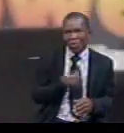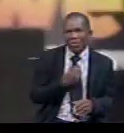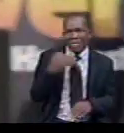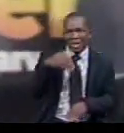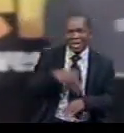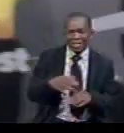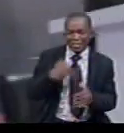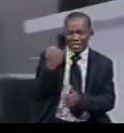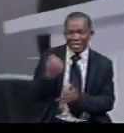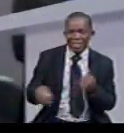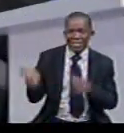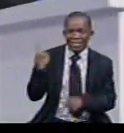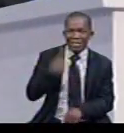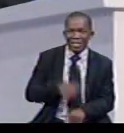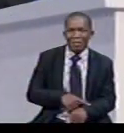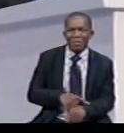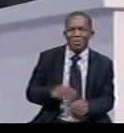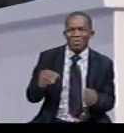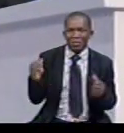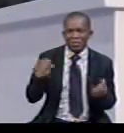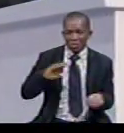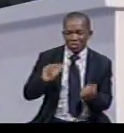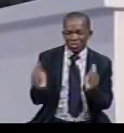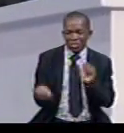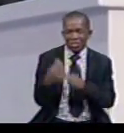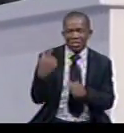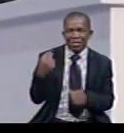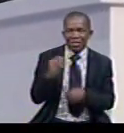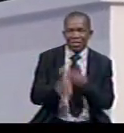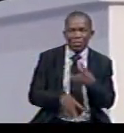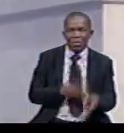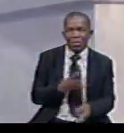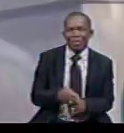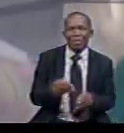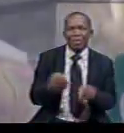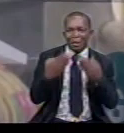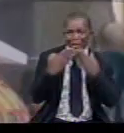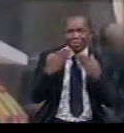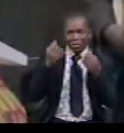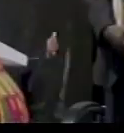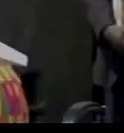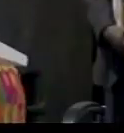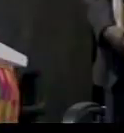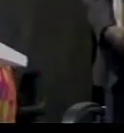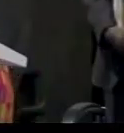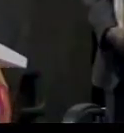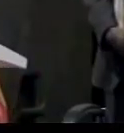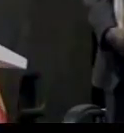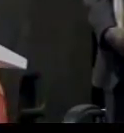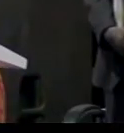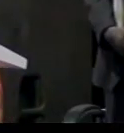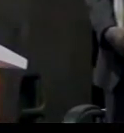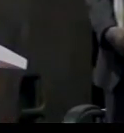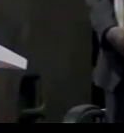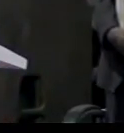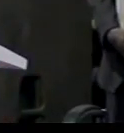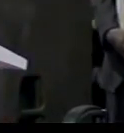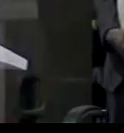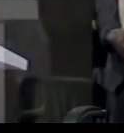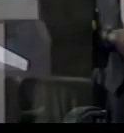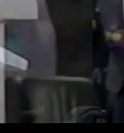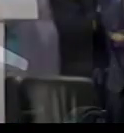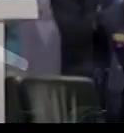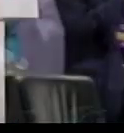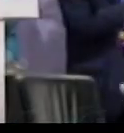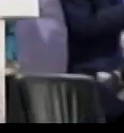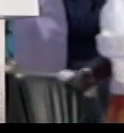army to change the world. Thank you, Papa. Thank you, Papa. Thank you very much.